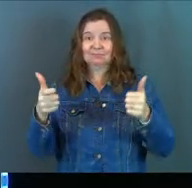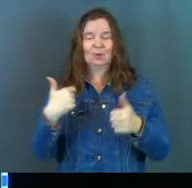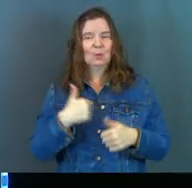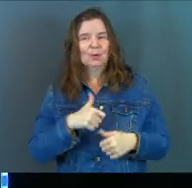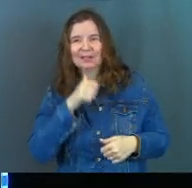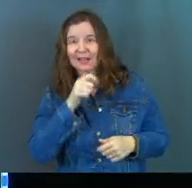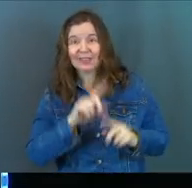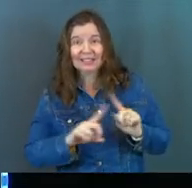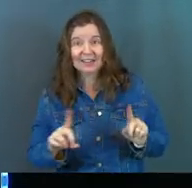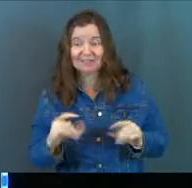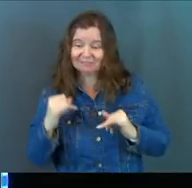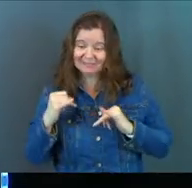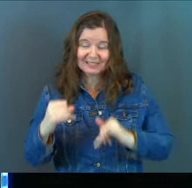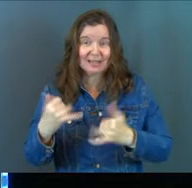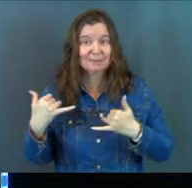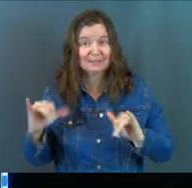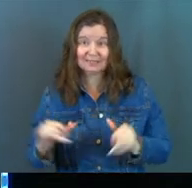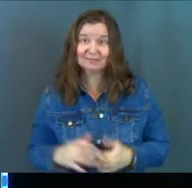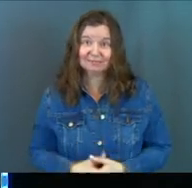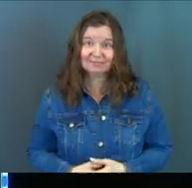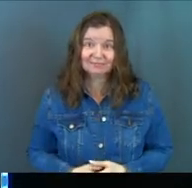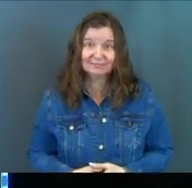We are not that different from kindergartners, amen?